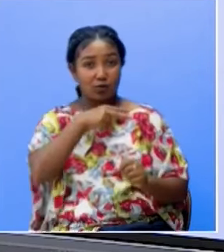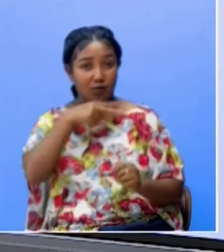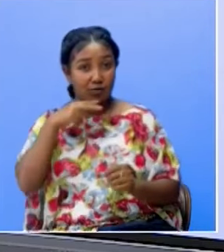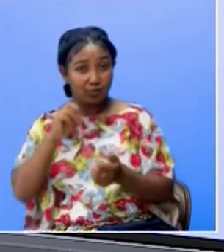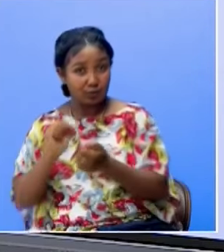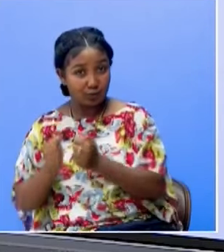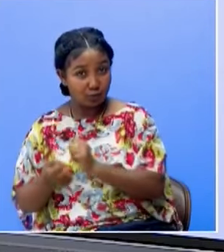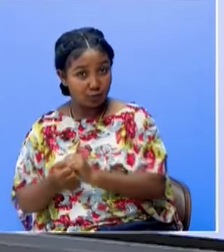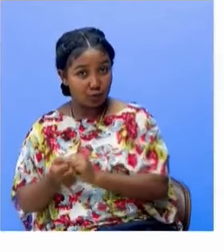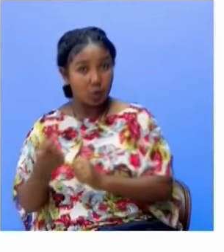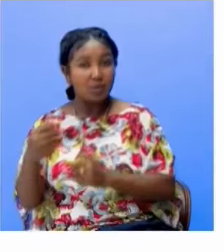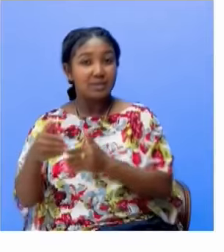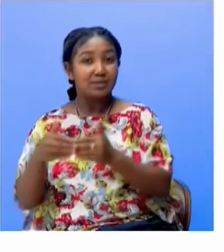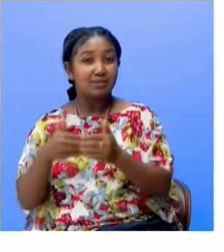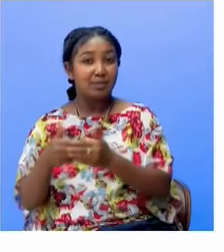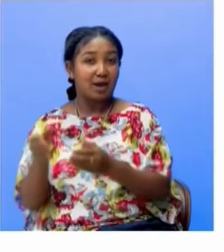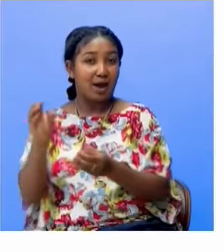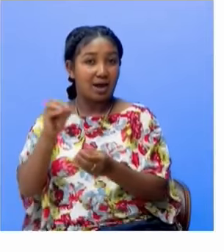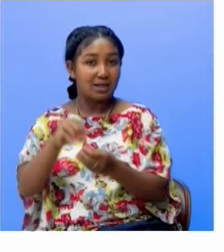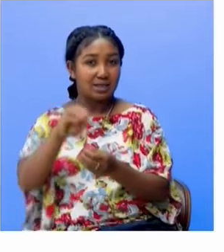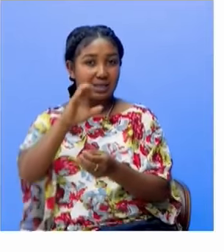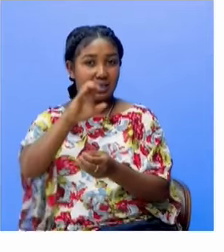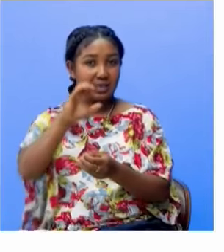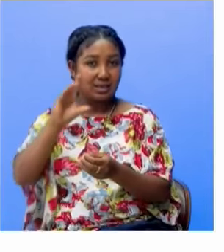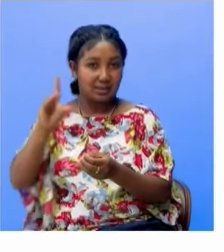2, we simply add ed.